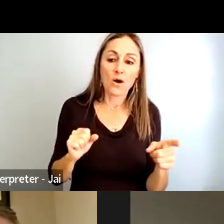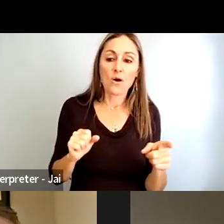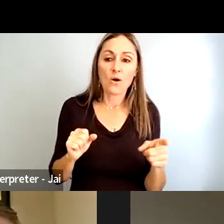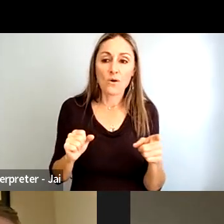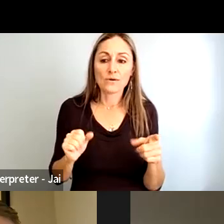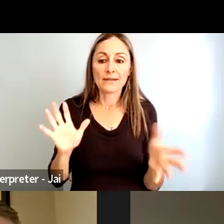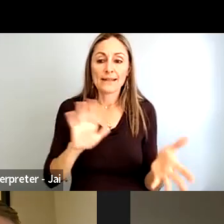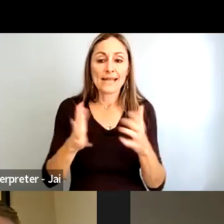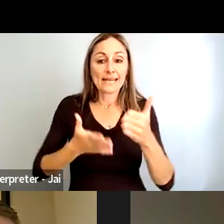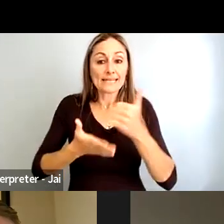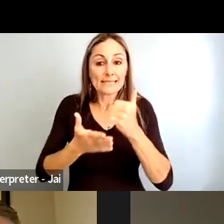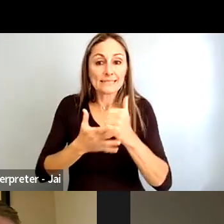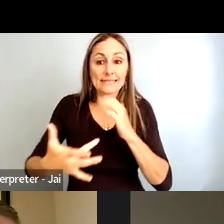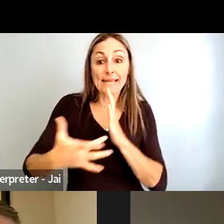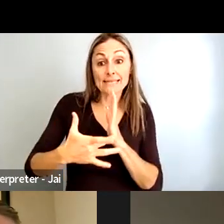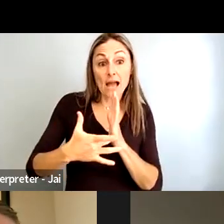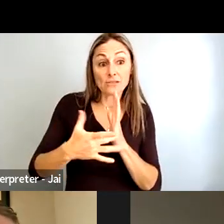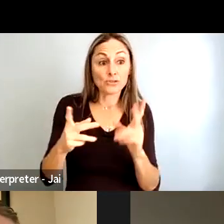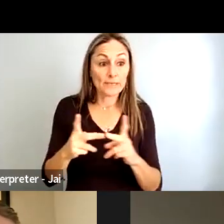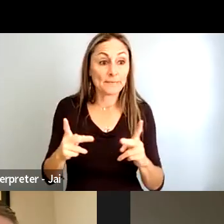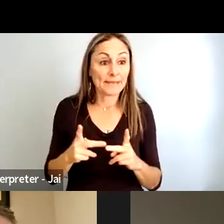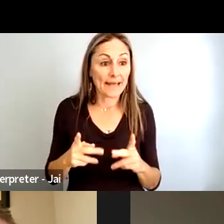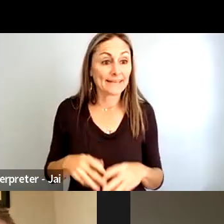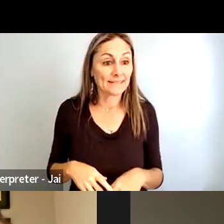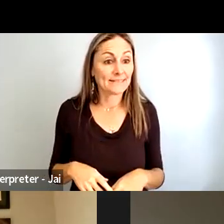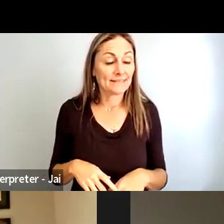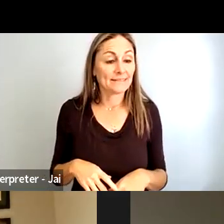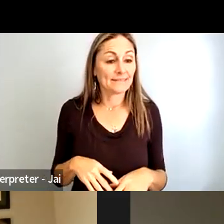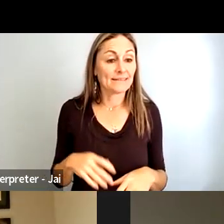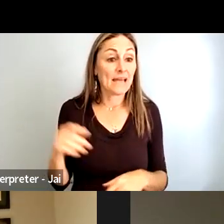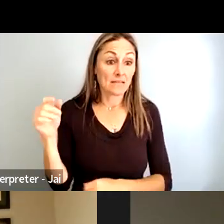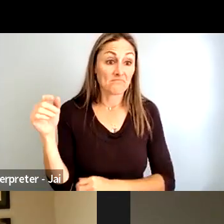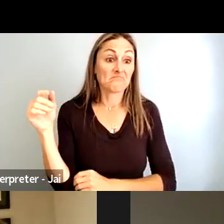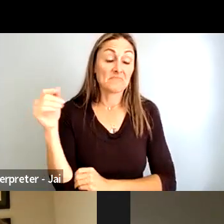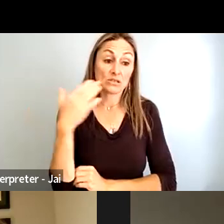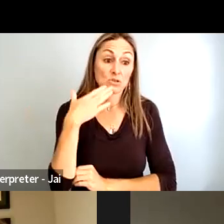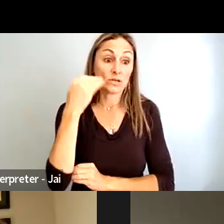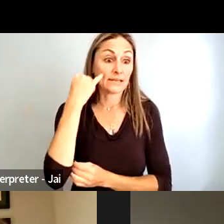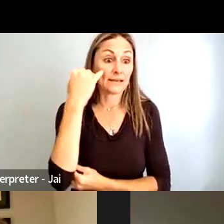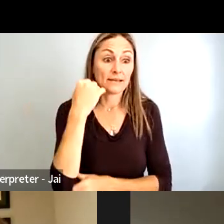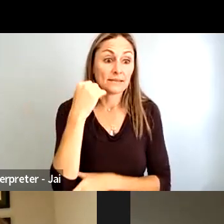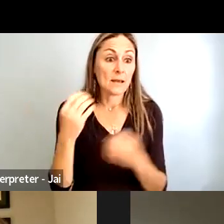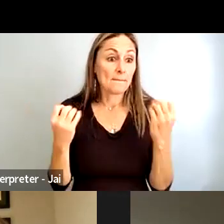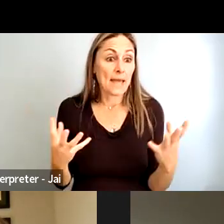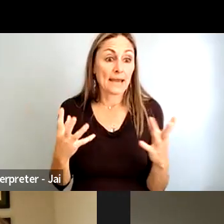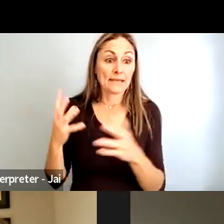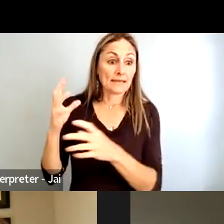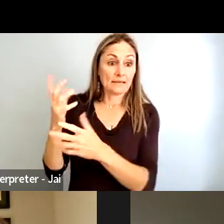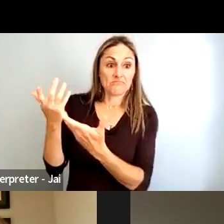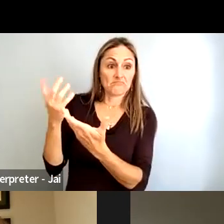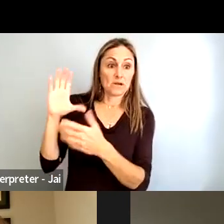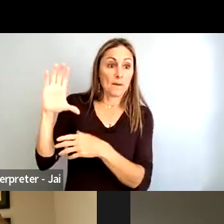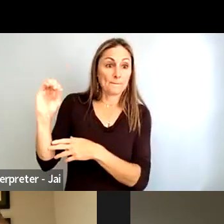like assisted technology place. Yeah. To learn what can, yeah, that's a really good idea because a lot of employers do not know